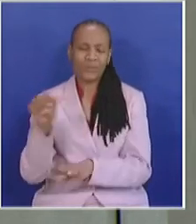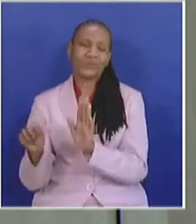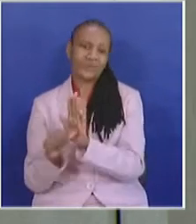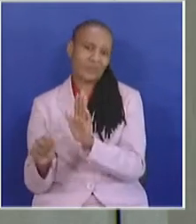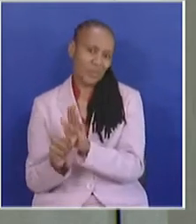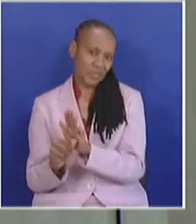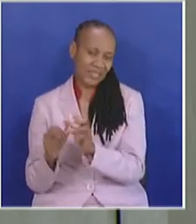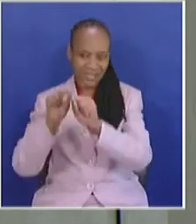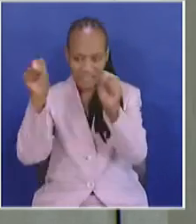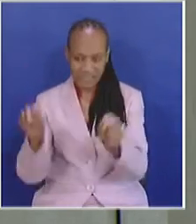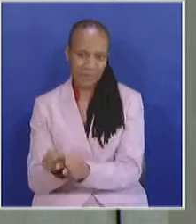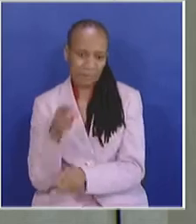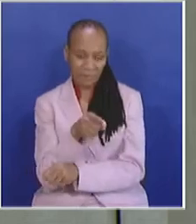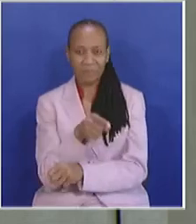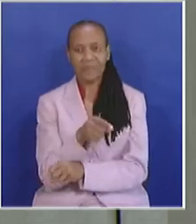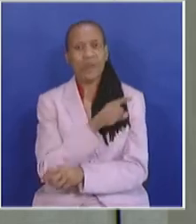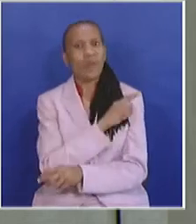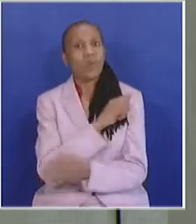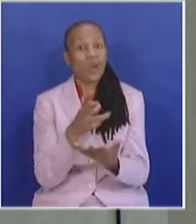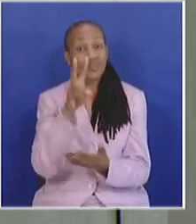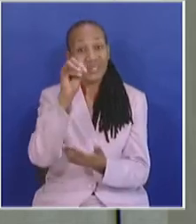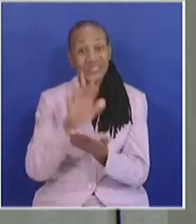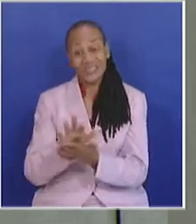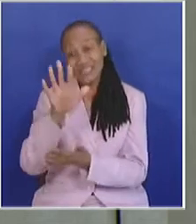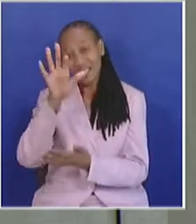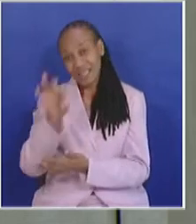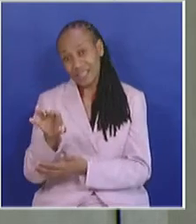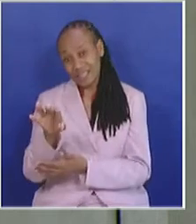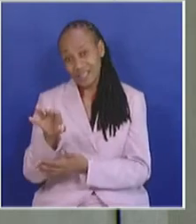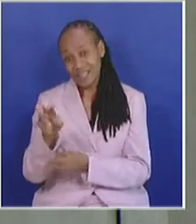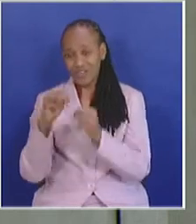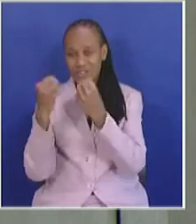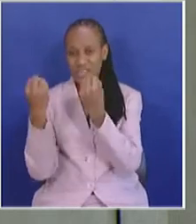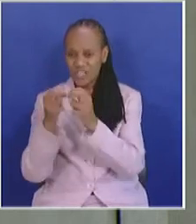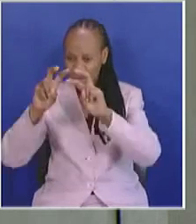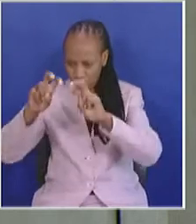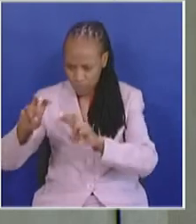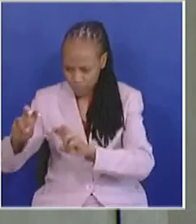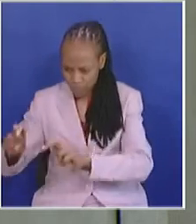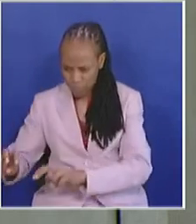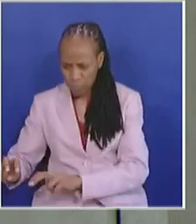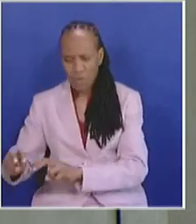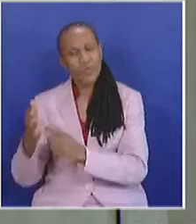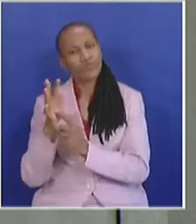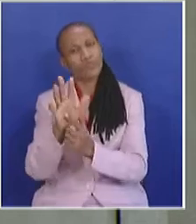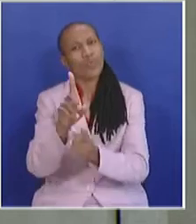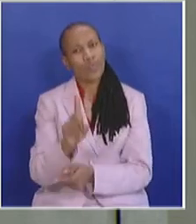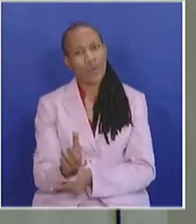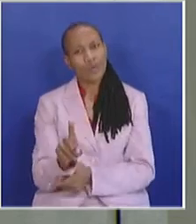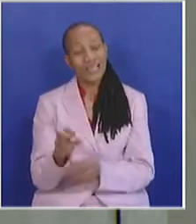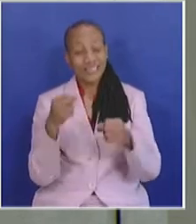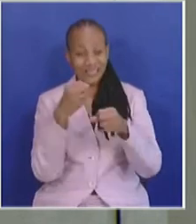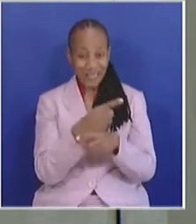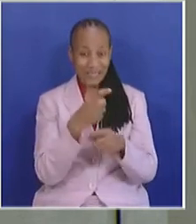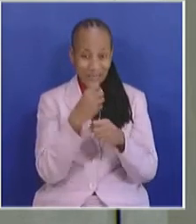public transport system. According to the 2030 National Travel Survey conducted by Statistics South Africa, taxis